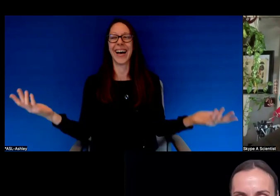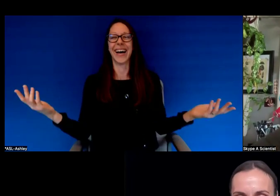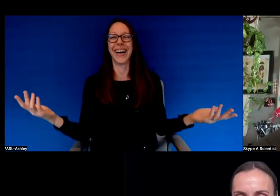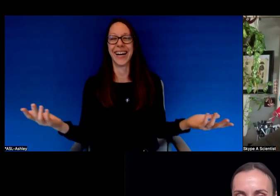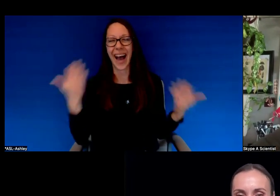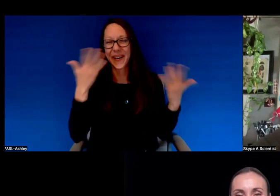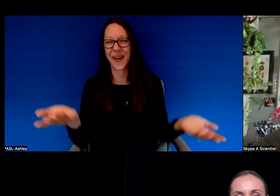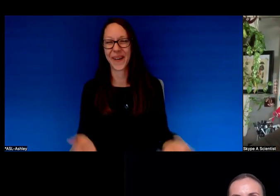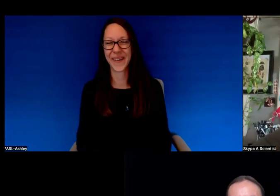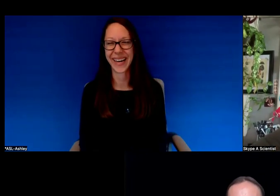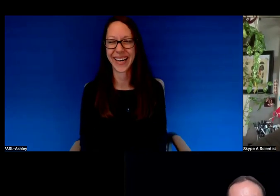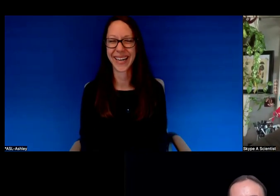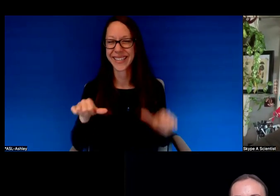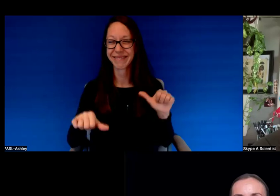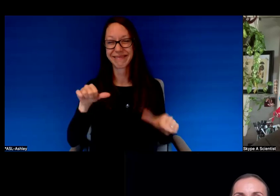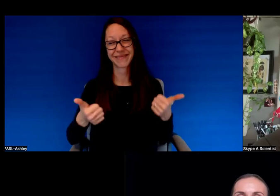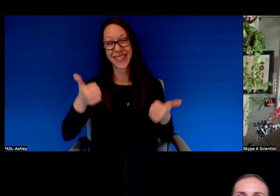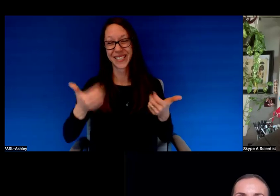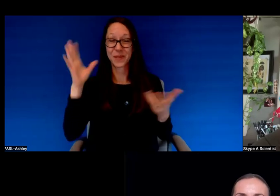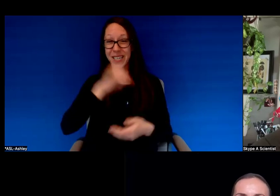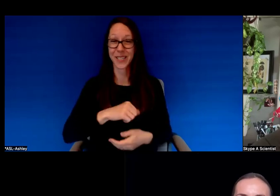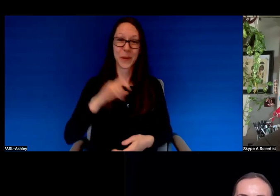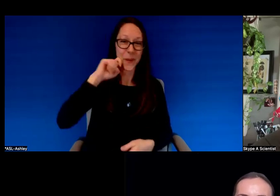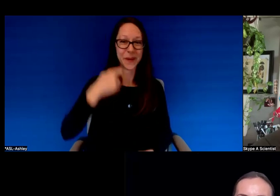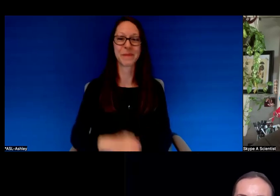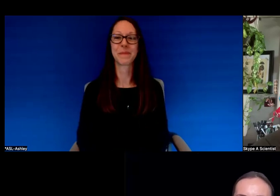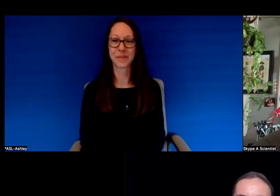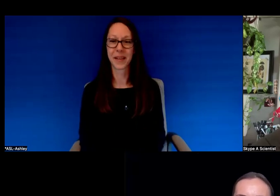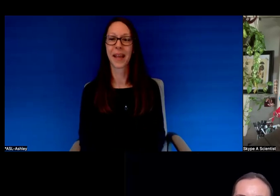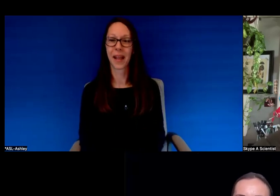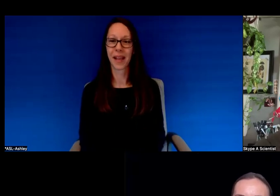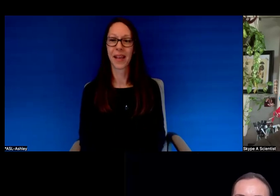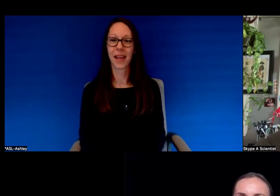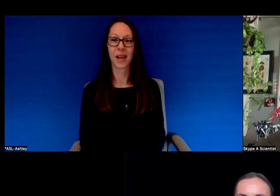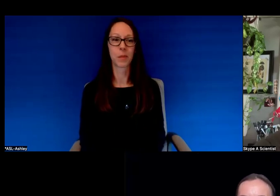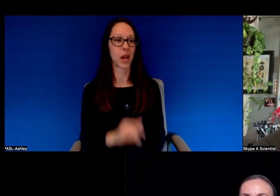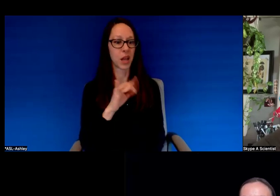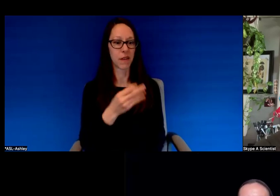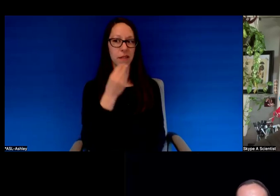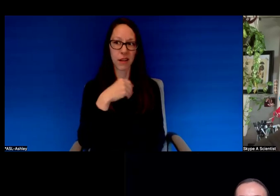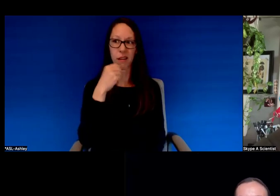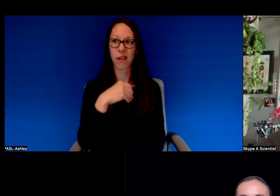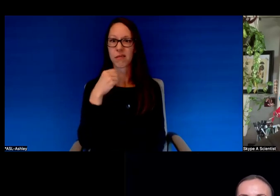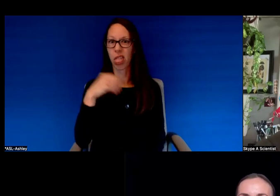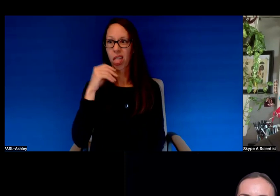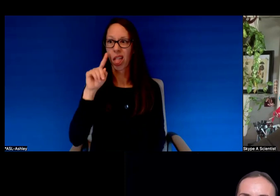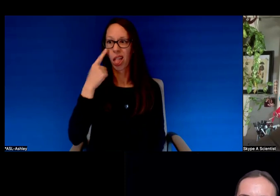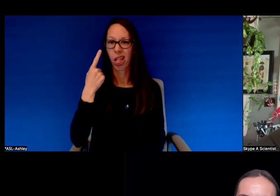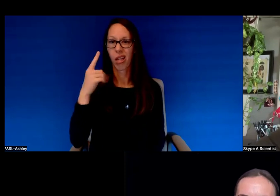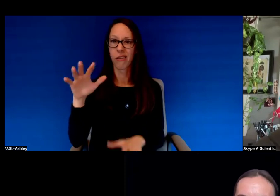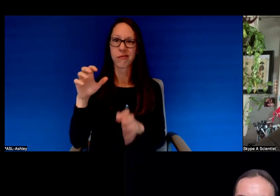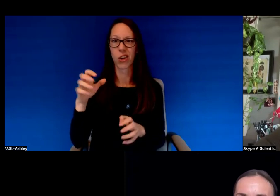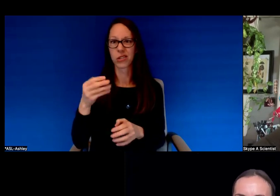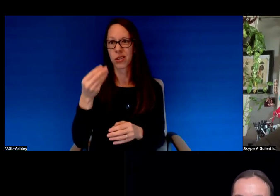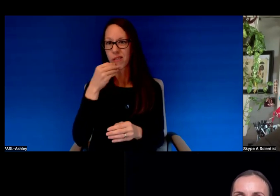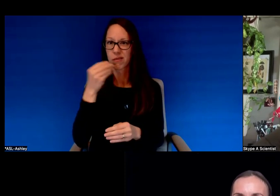know. I don't know. Weird. Cool. Yeah, maybe if all you've eaten is like freeze-dried nonsense for 2 weeks, any tomato